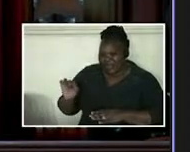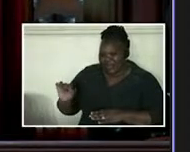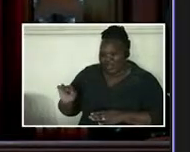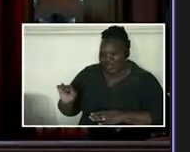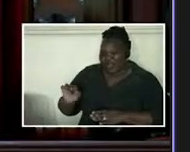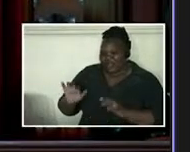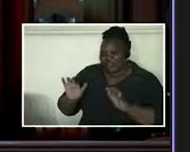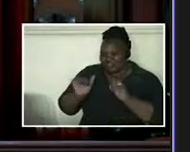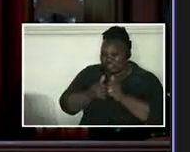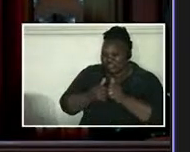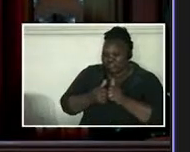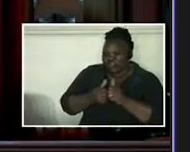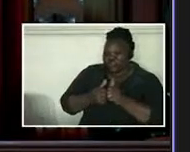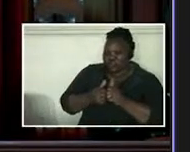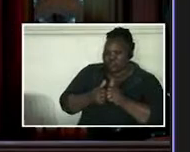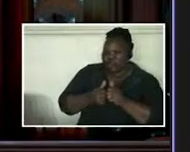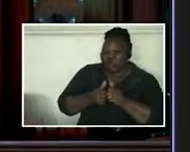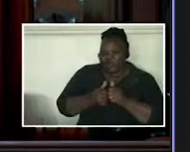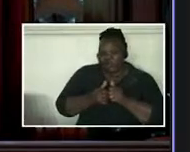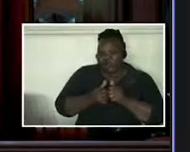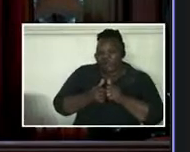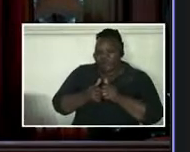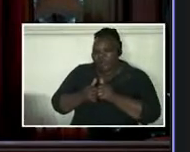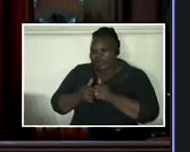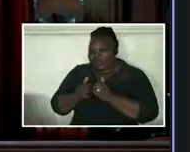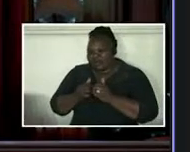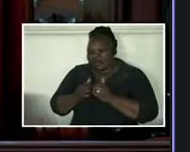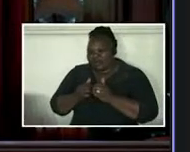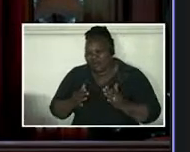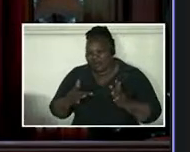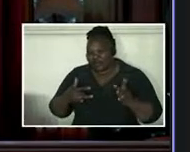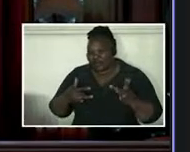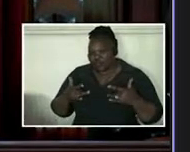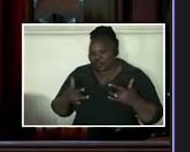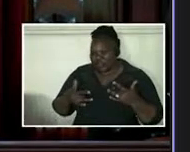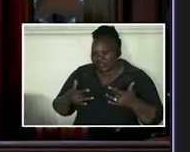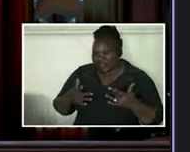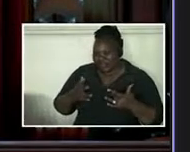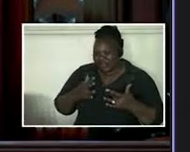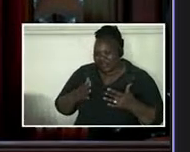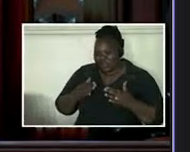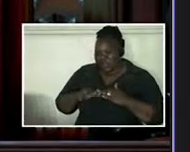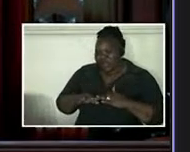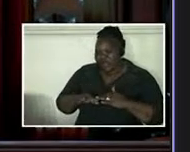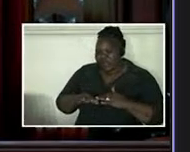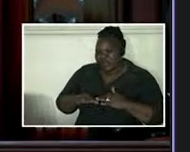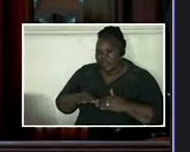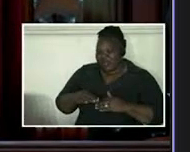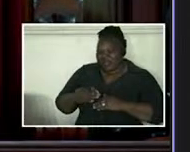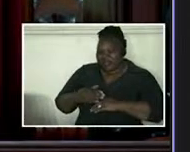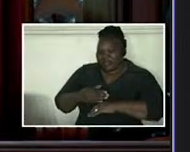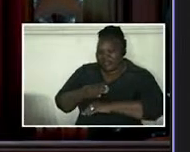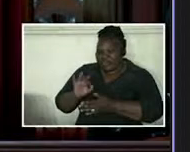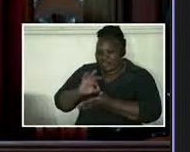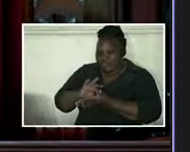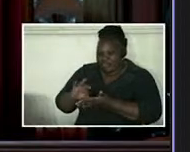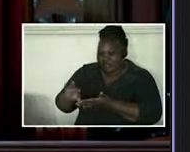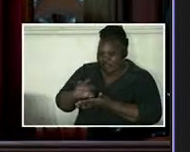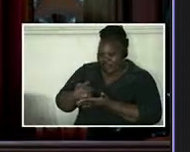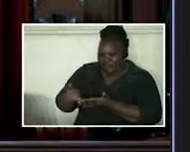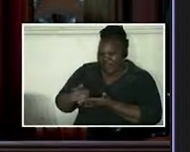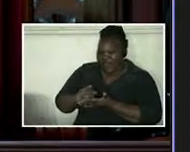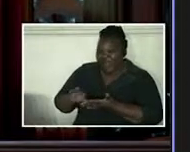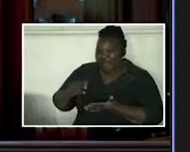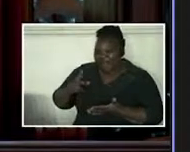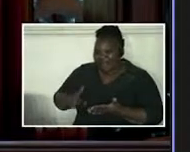renewal of monthly month contracts it is also another concern these contracts which include security cleaning and catering impact both service